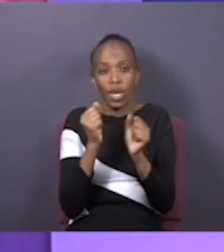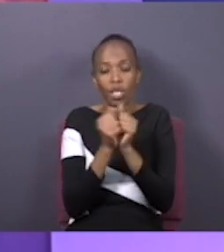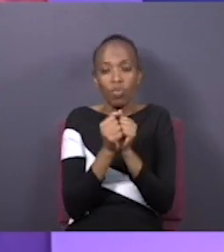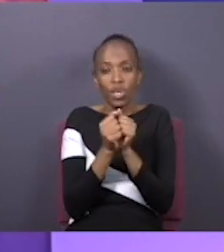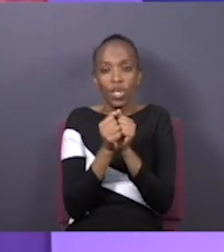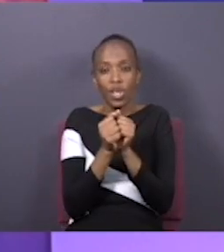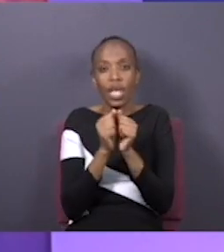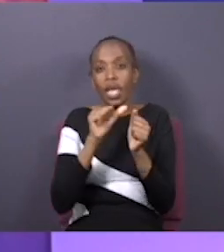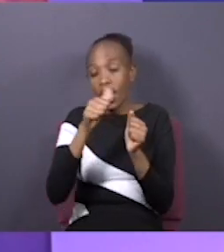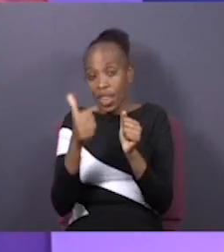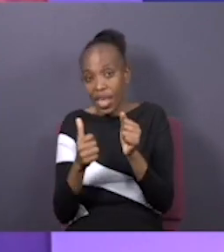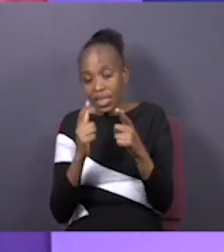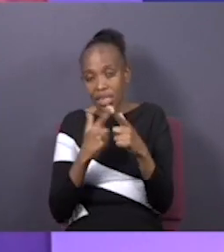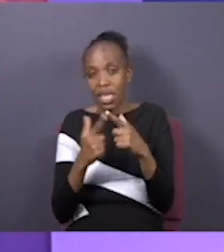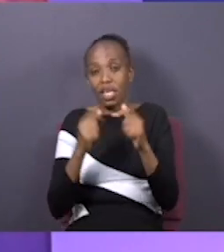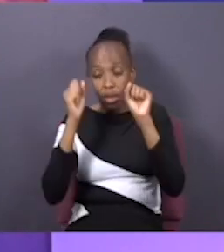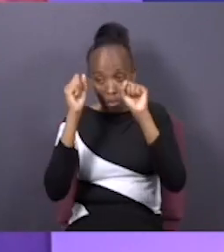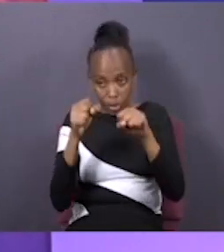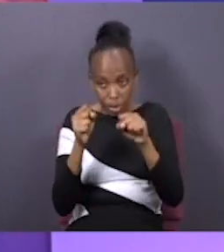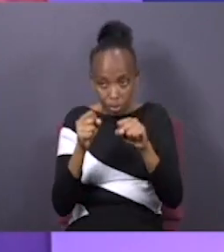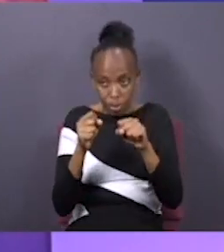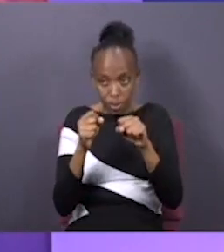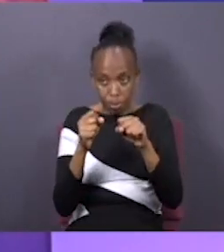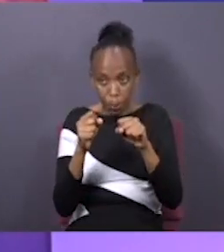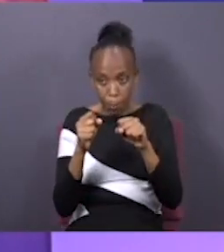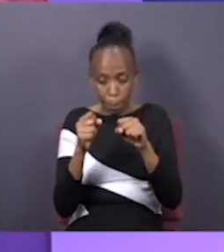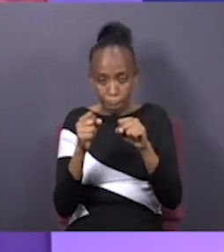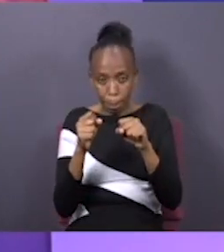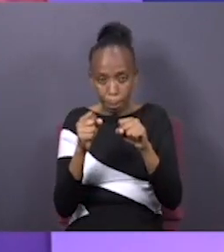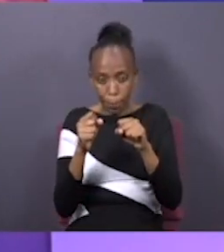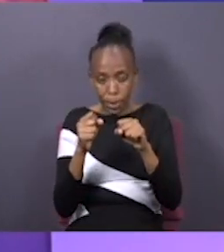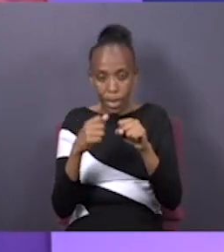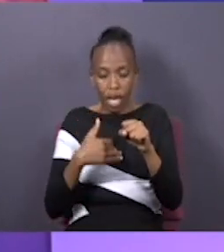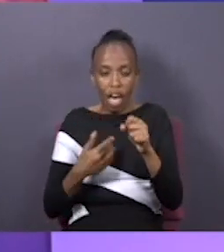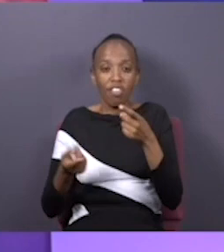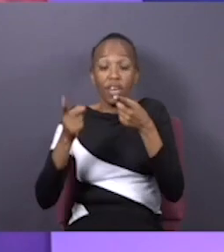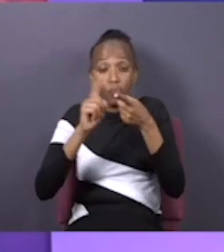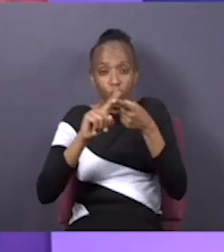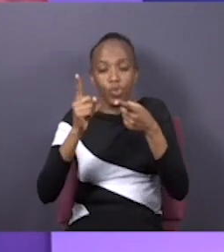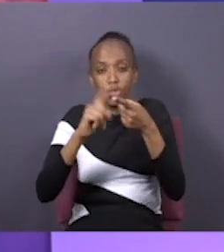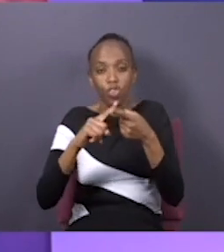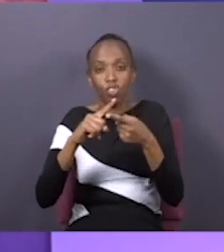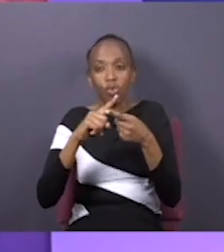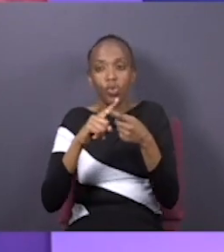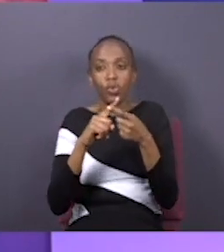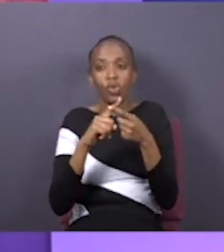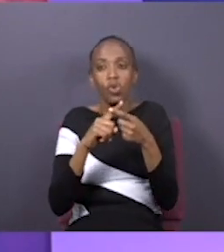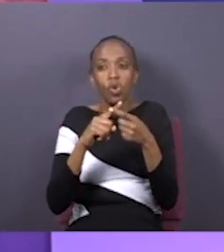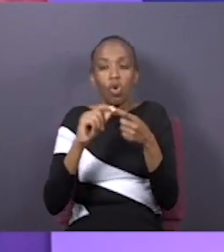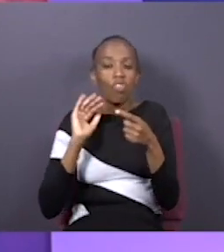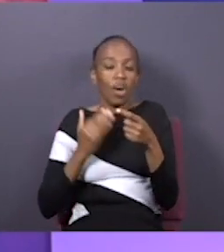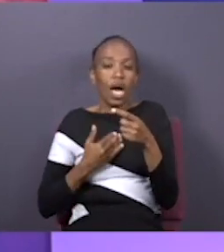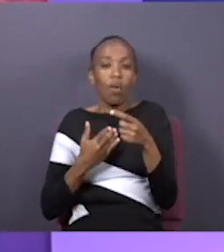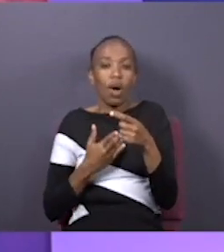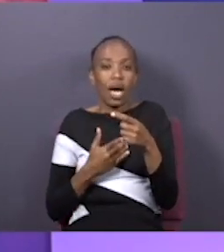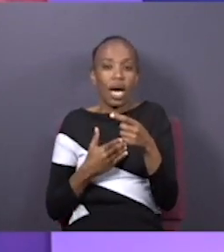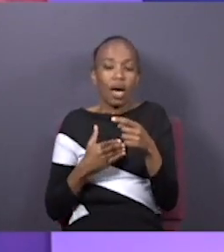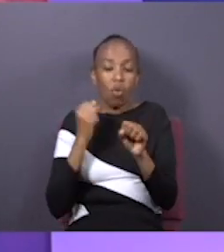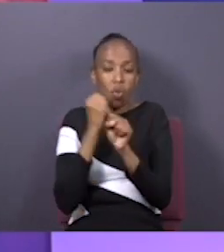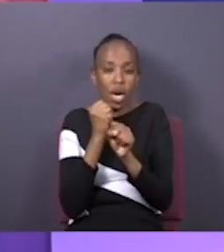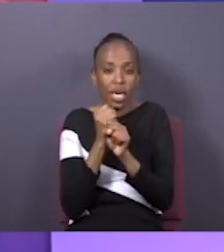working with others, then we will there will be a multiplication of our